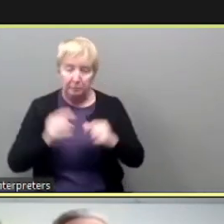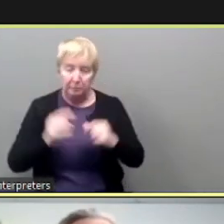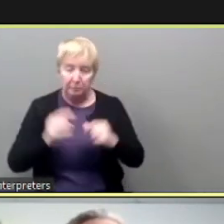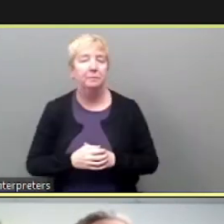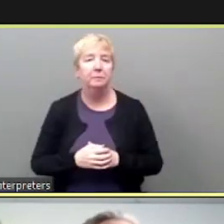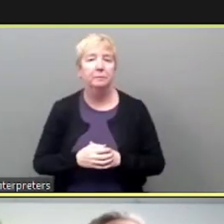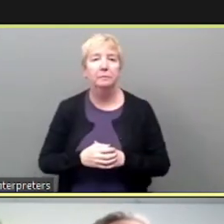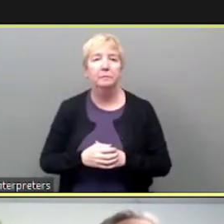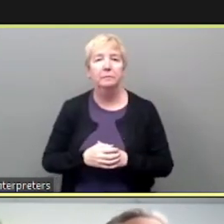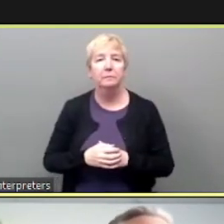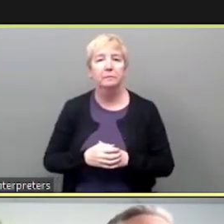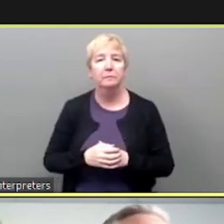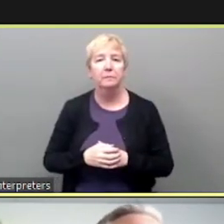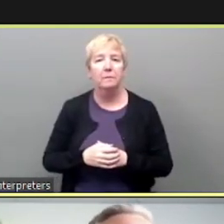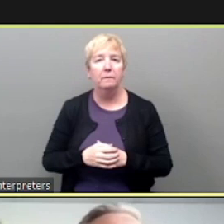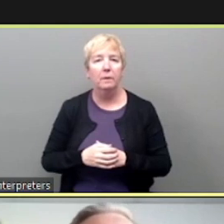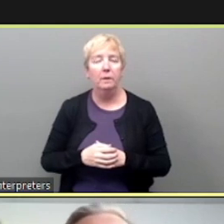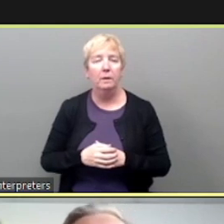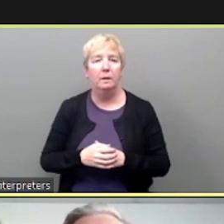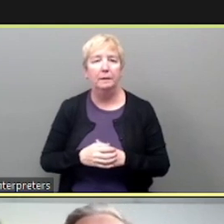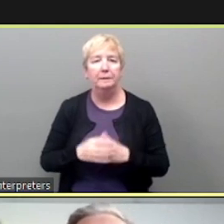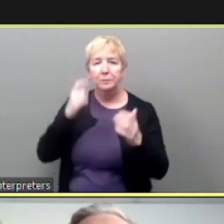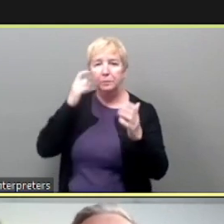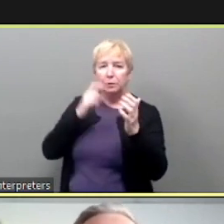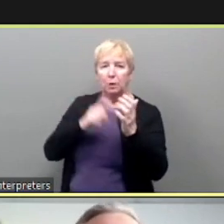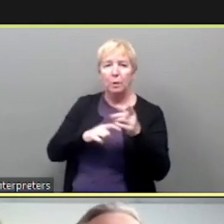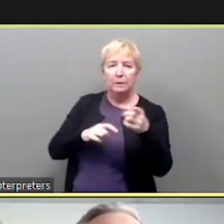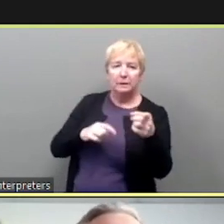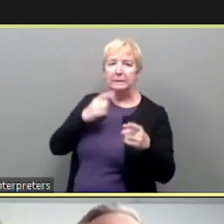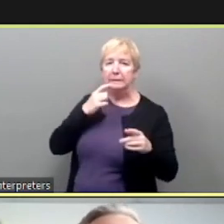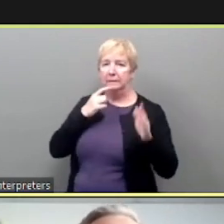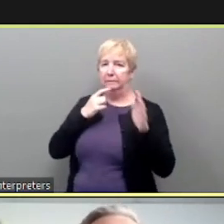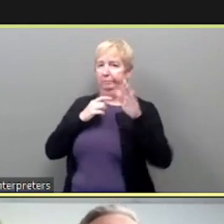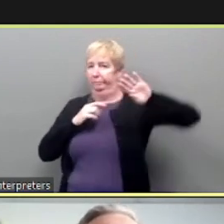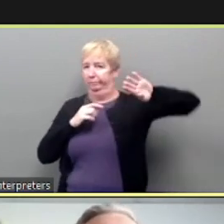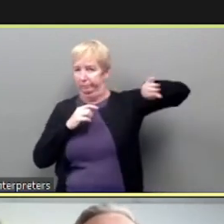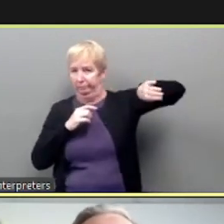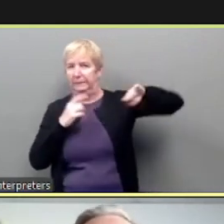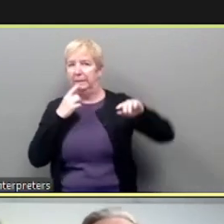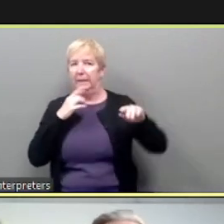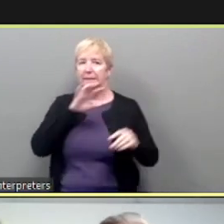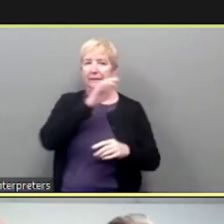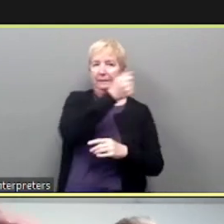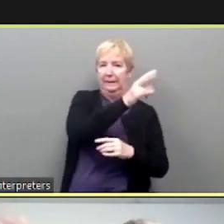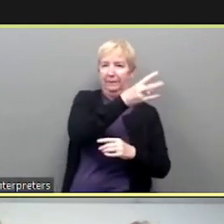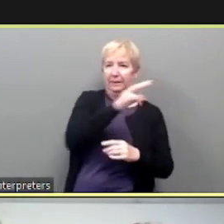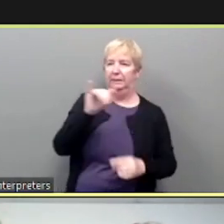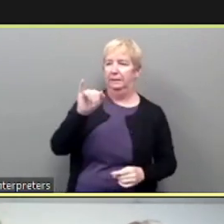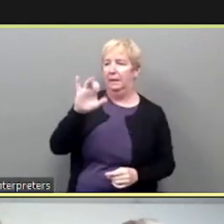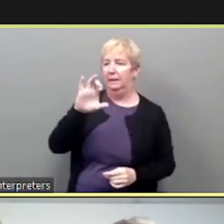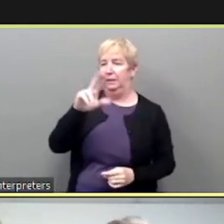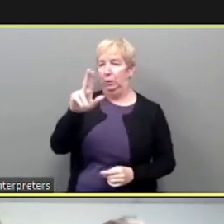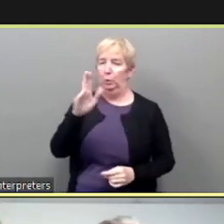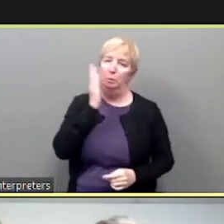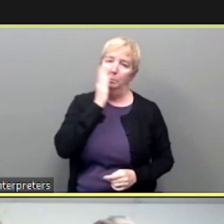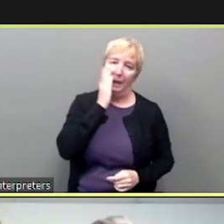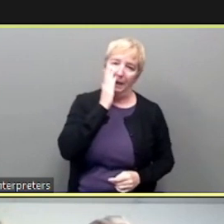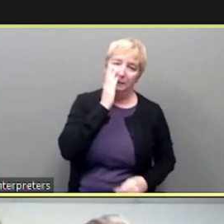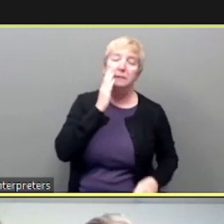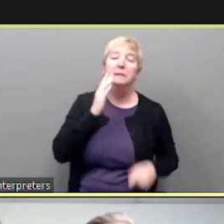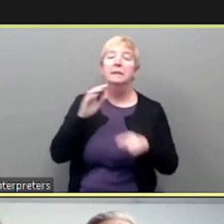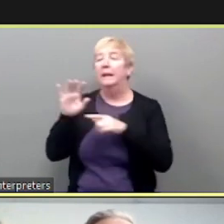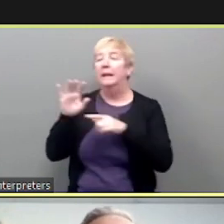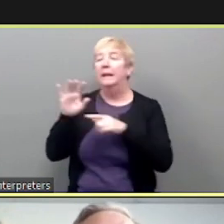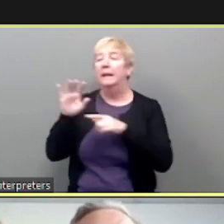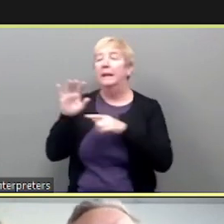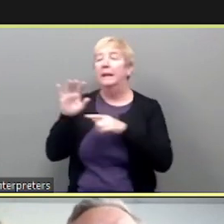You can see still 17 beds in the ICU, 82. Those numbers are, again, headed back down.